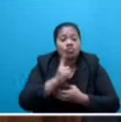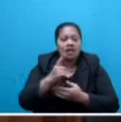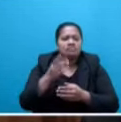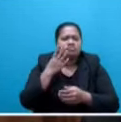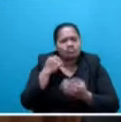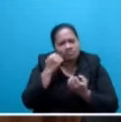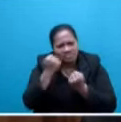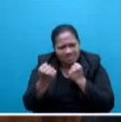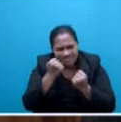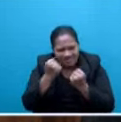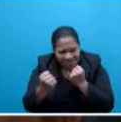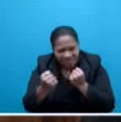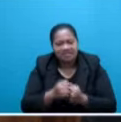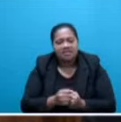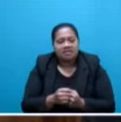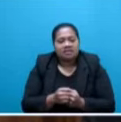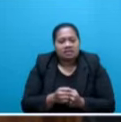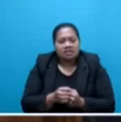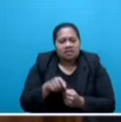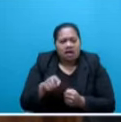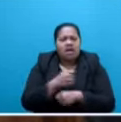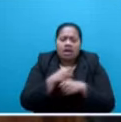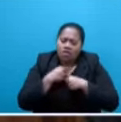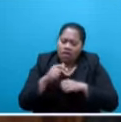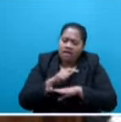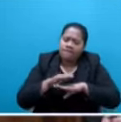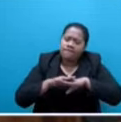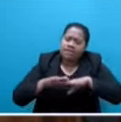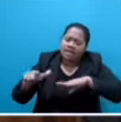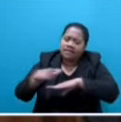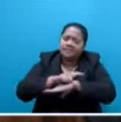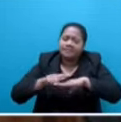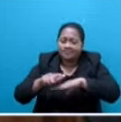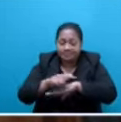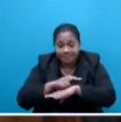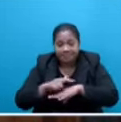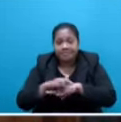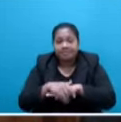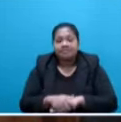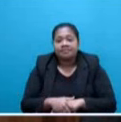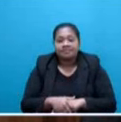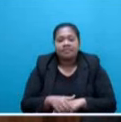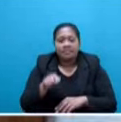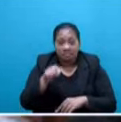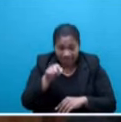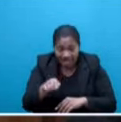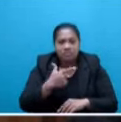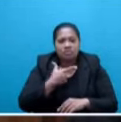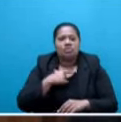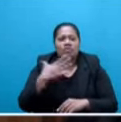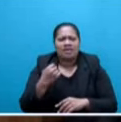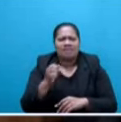areas. This has resolved the problem of shortage of cane cutters on flatland